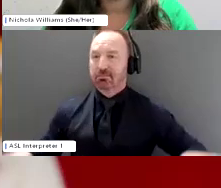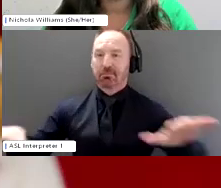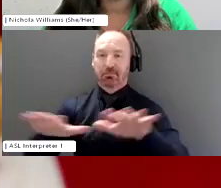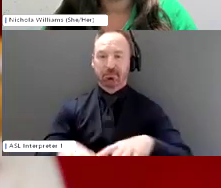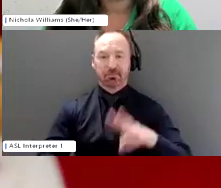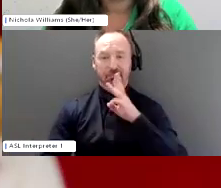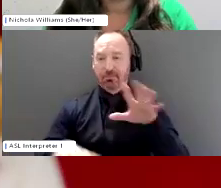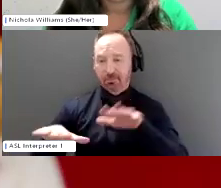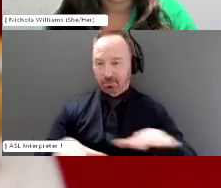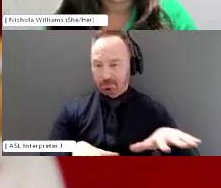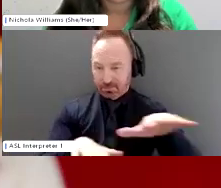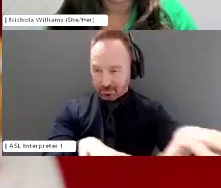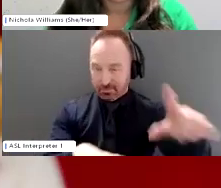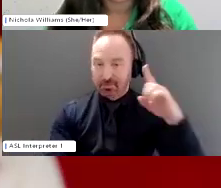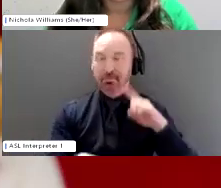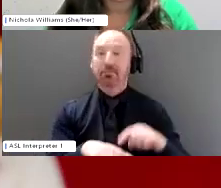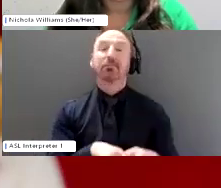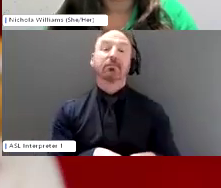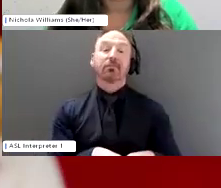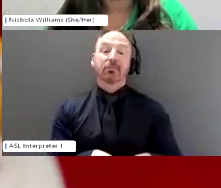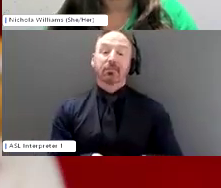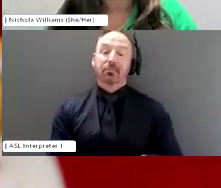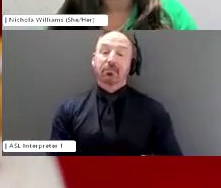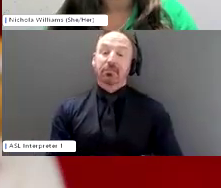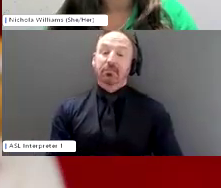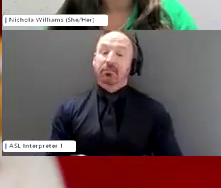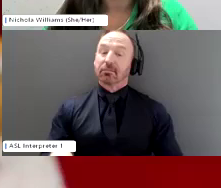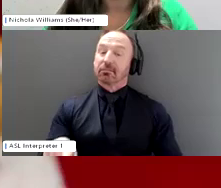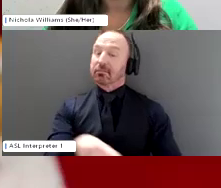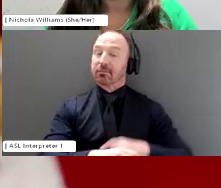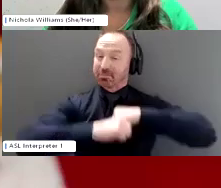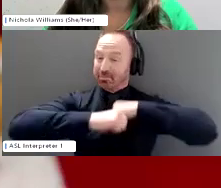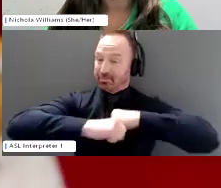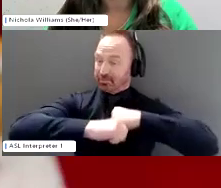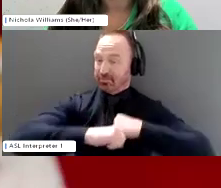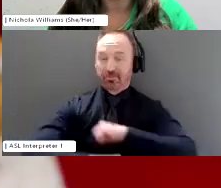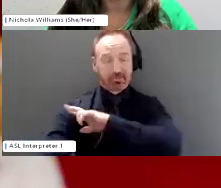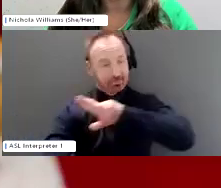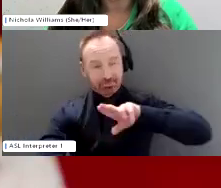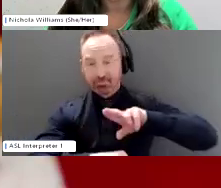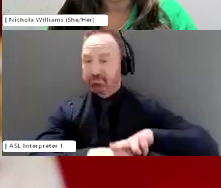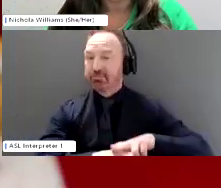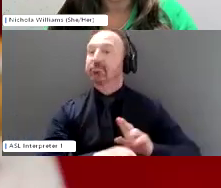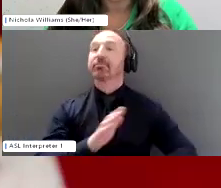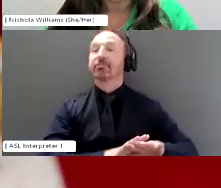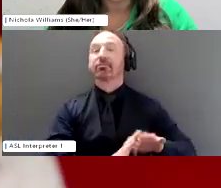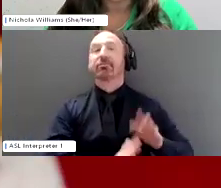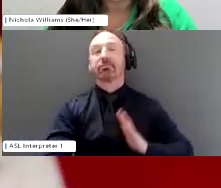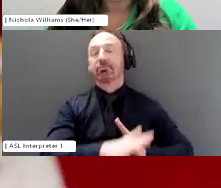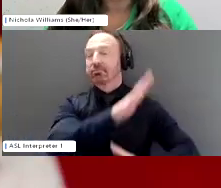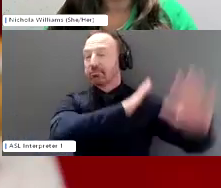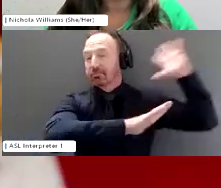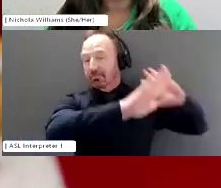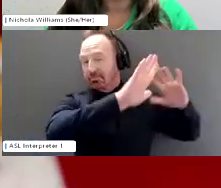of its natural abundance throughout the ages. We seek a new relationship with the original peoples of